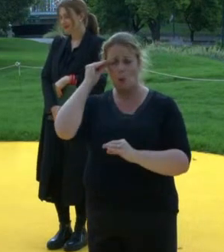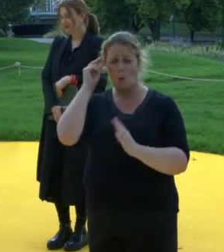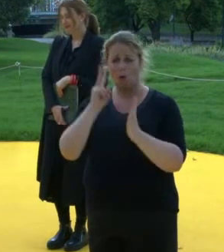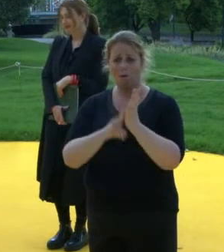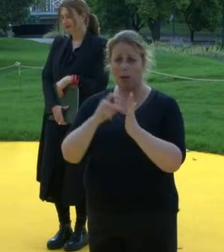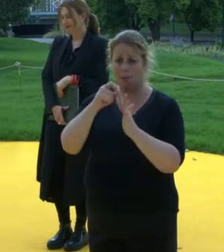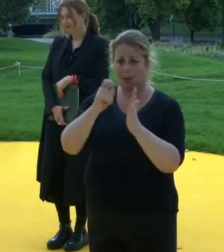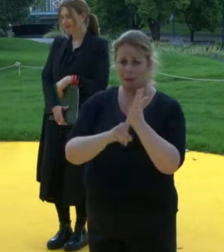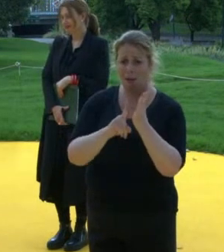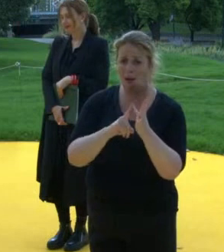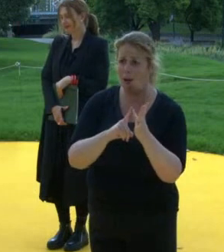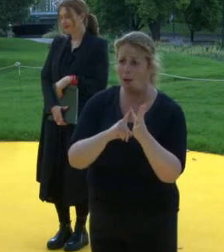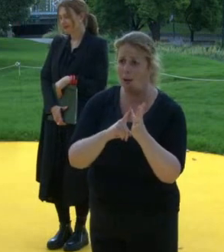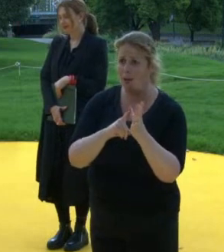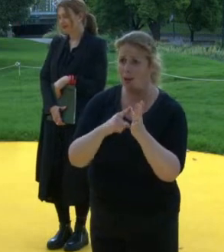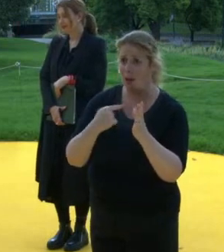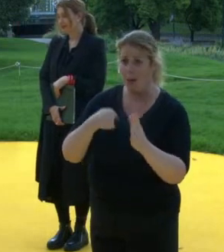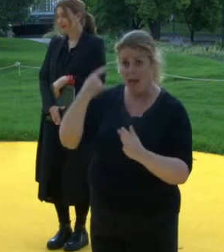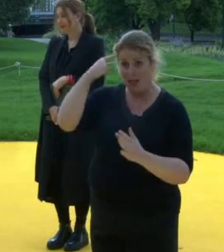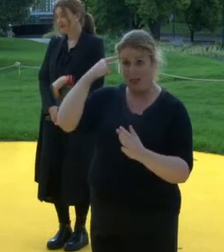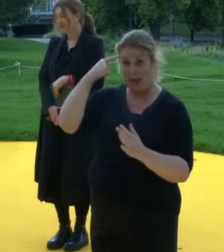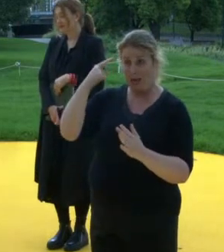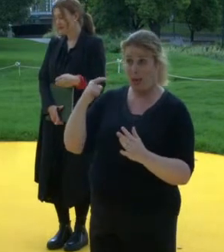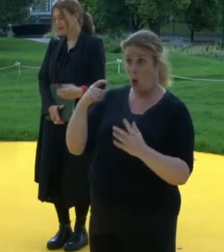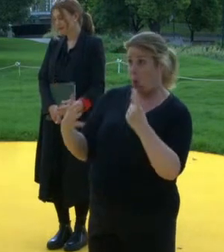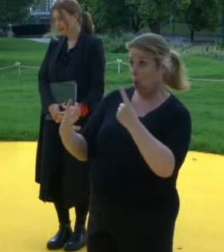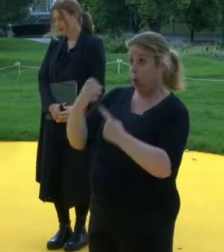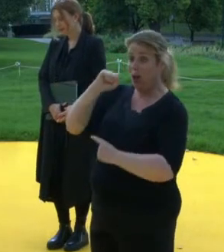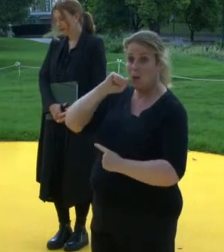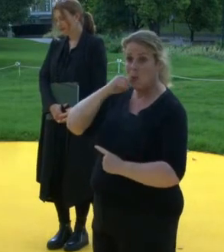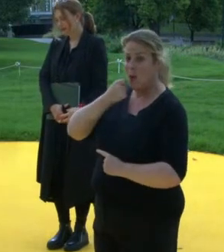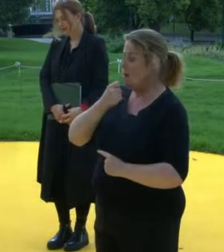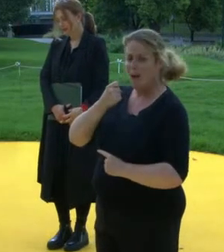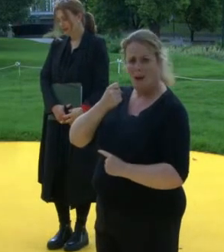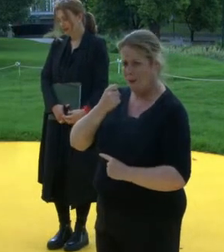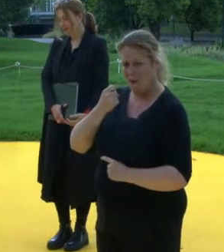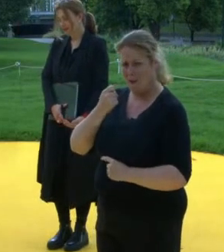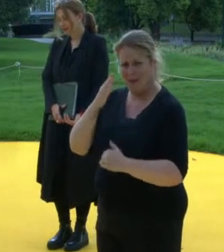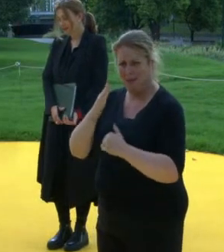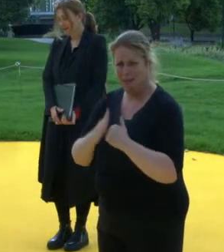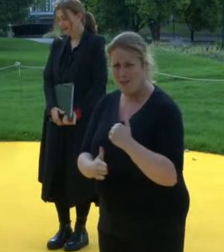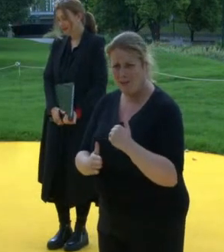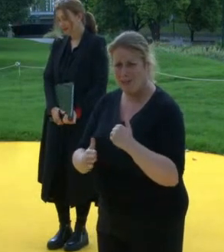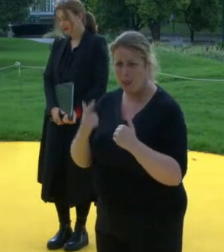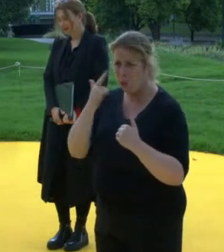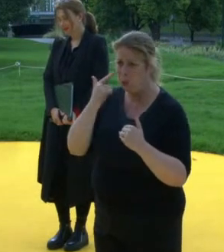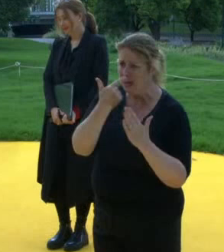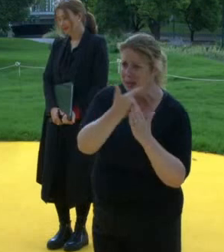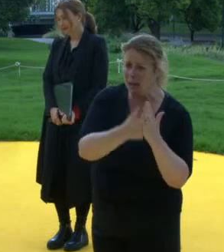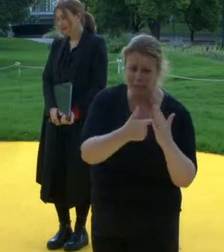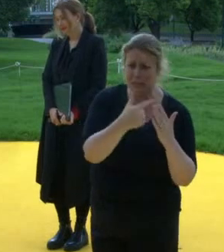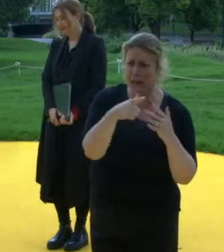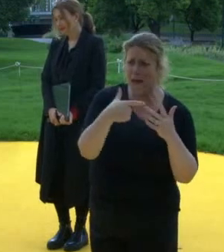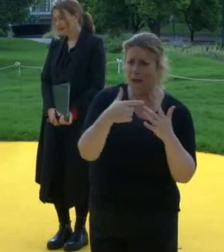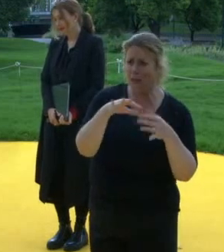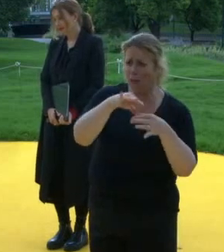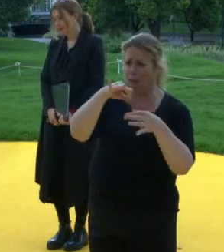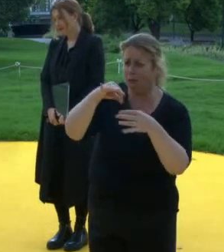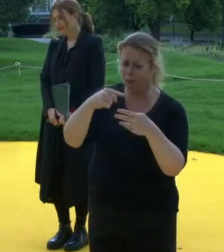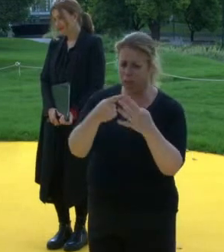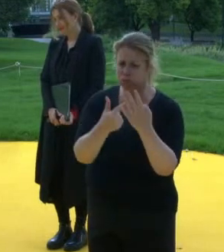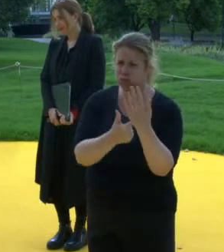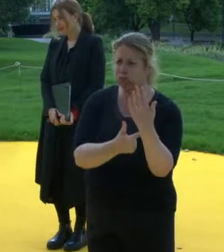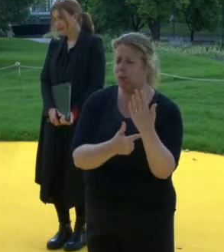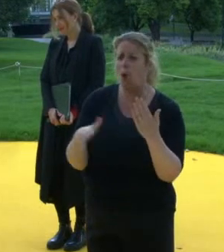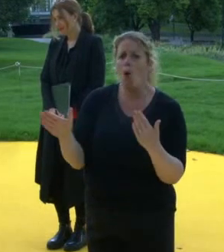didn't think I'd ever be a recipient being up against the other contenders for Indigenous writing because